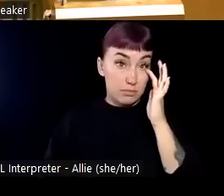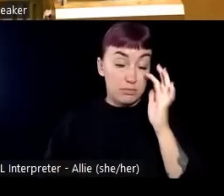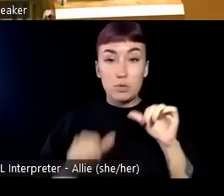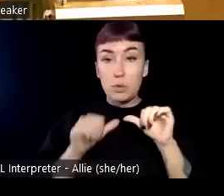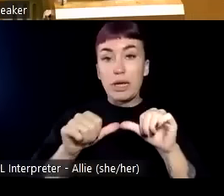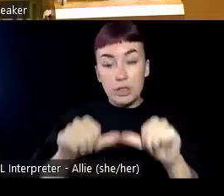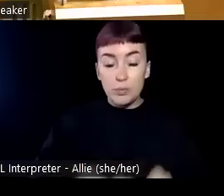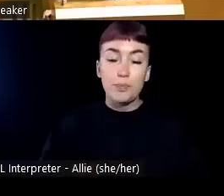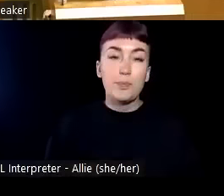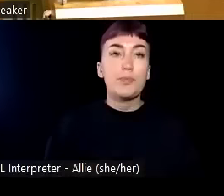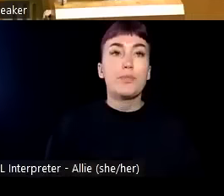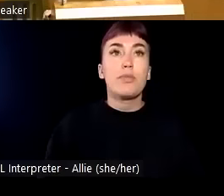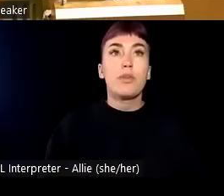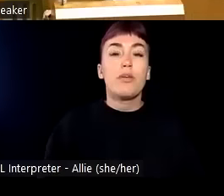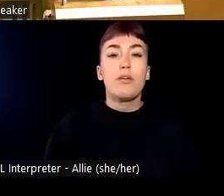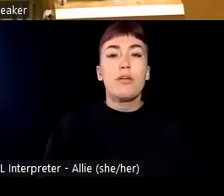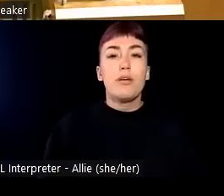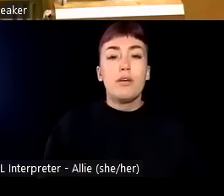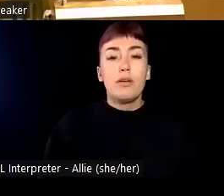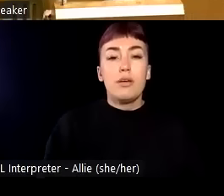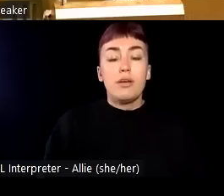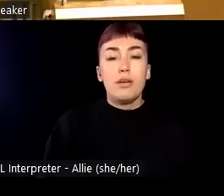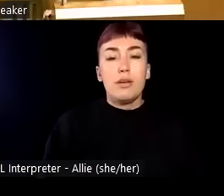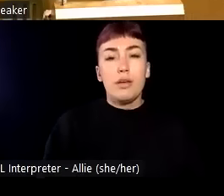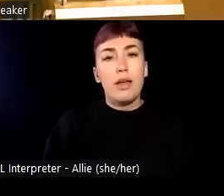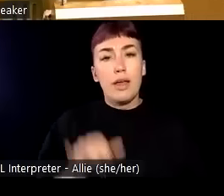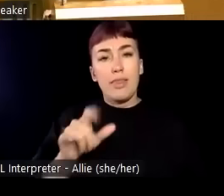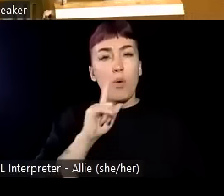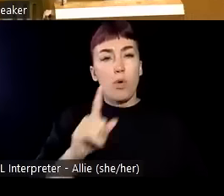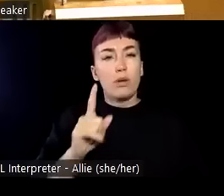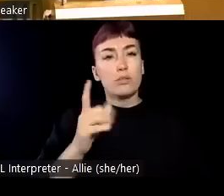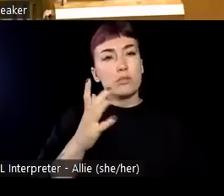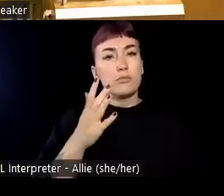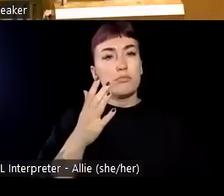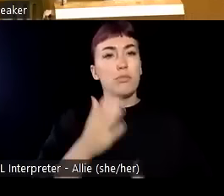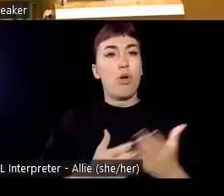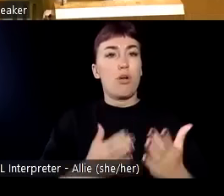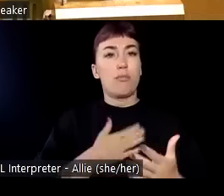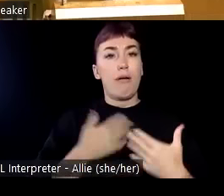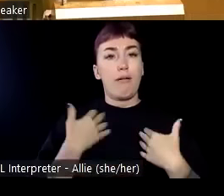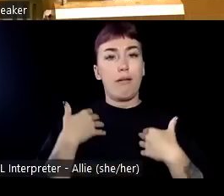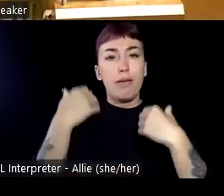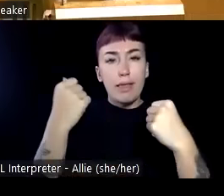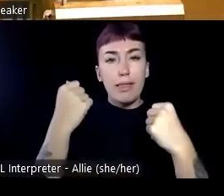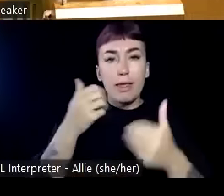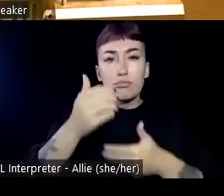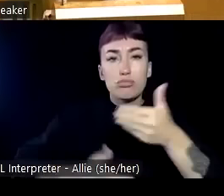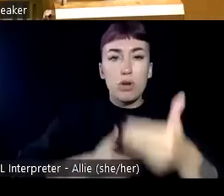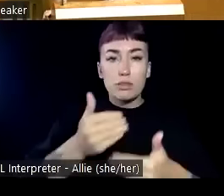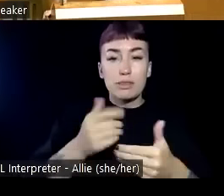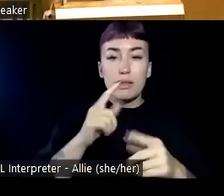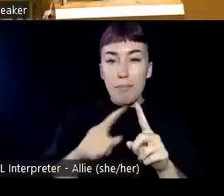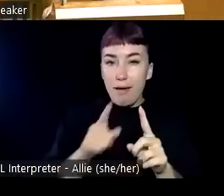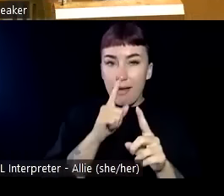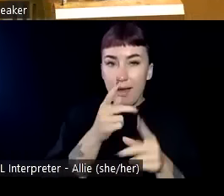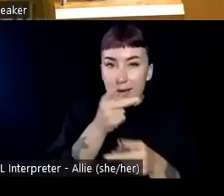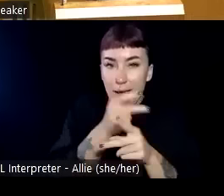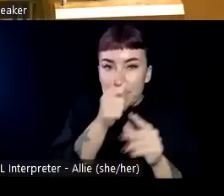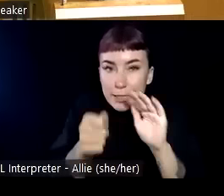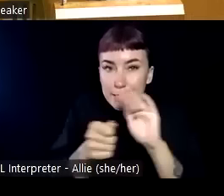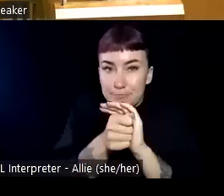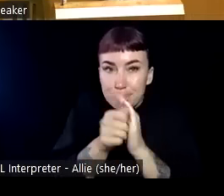So in a sense, that was a bit of a healing process. But I kept it undercover